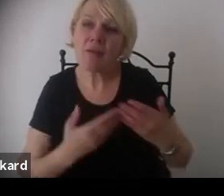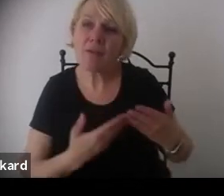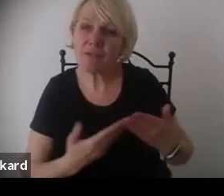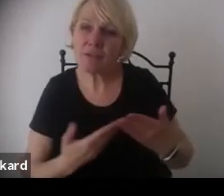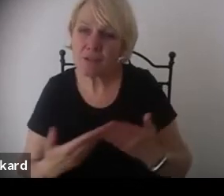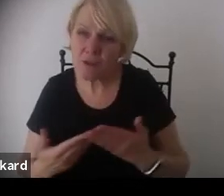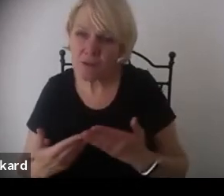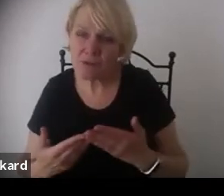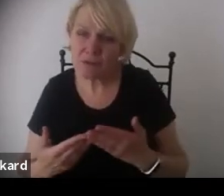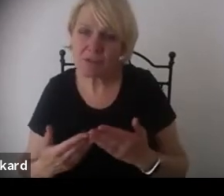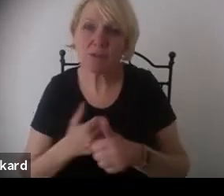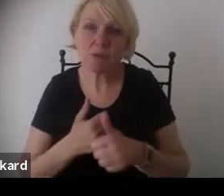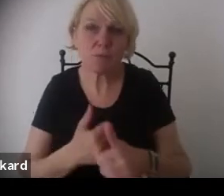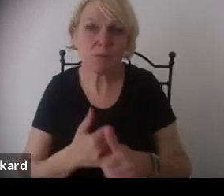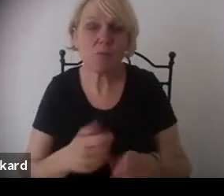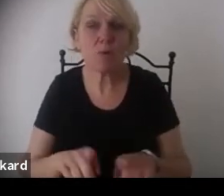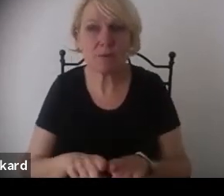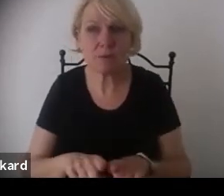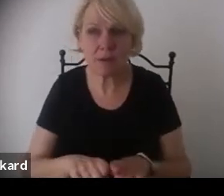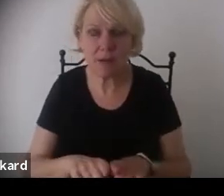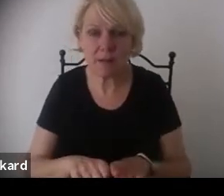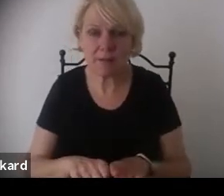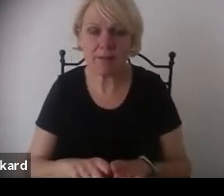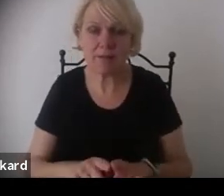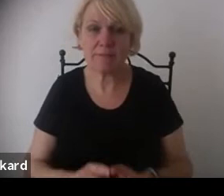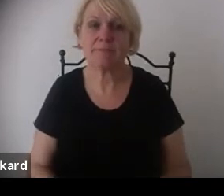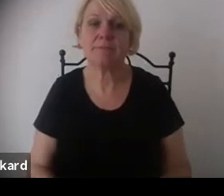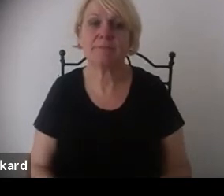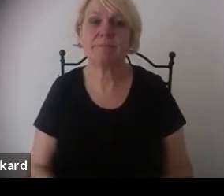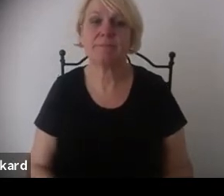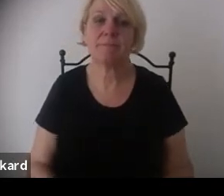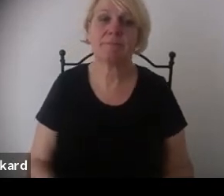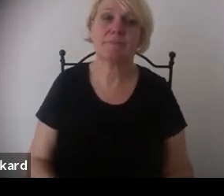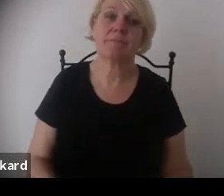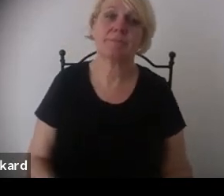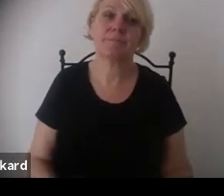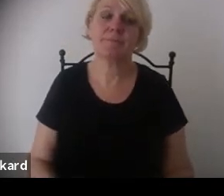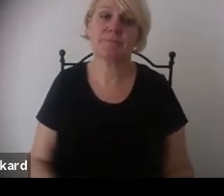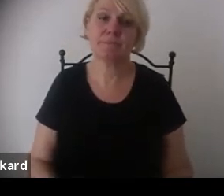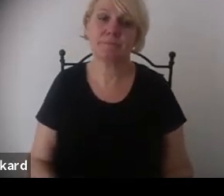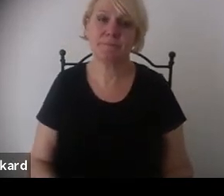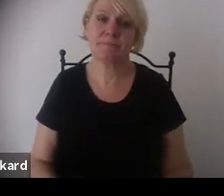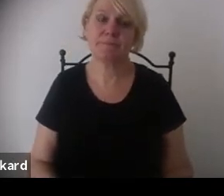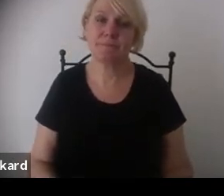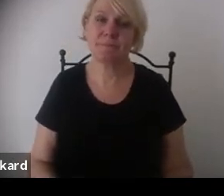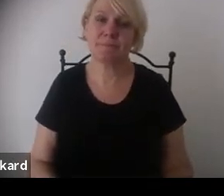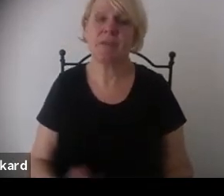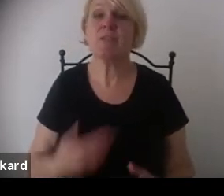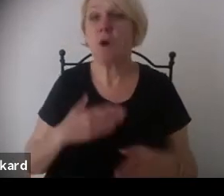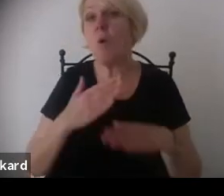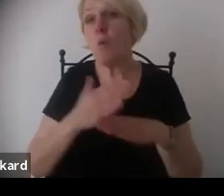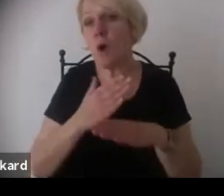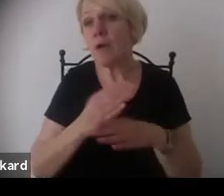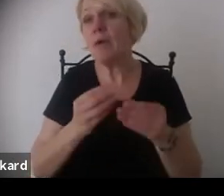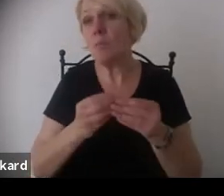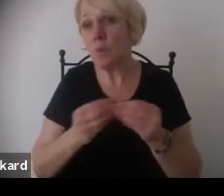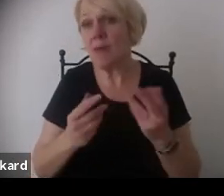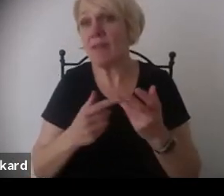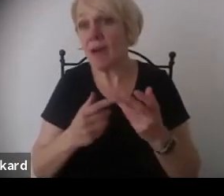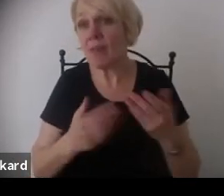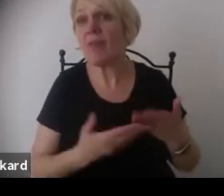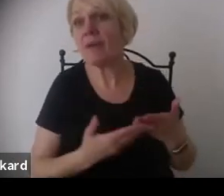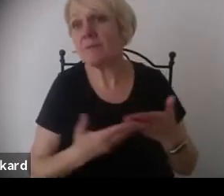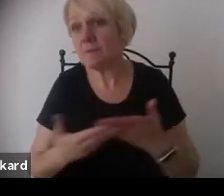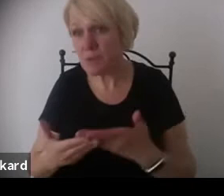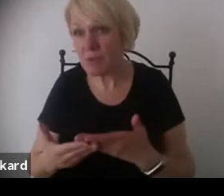other partners, but we're actively involved in that, and certainly all of the partners involved